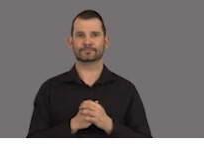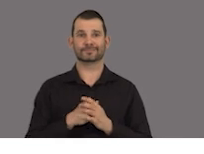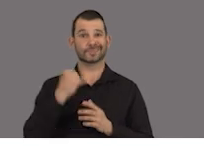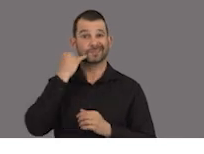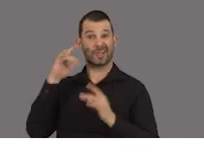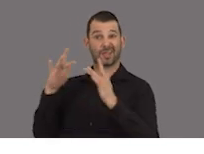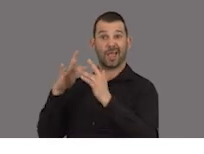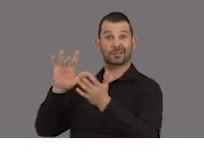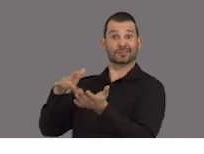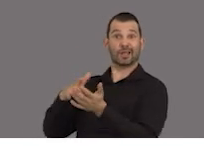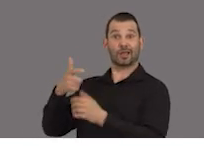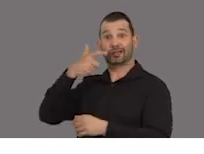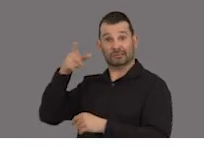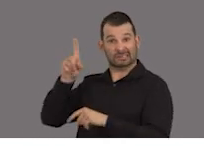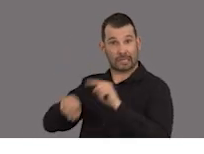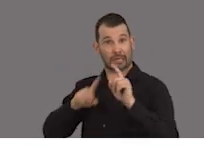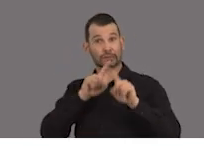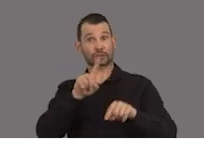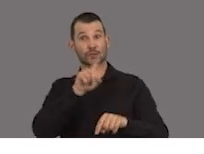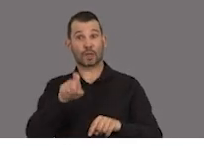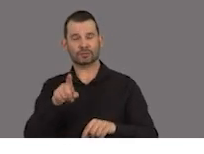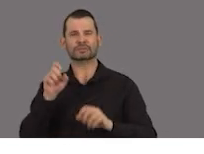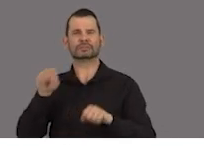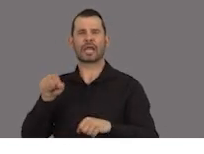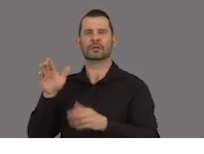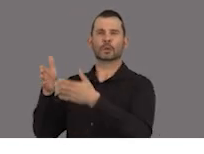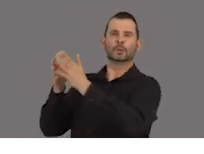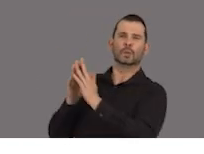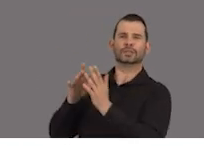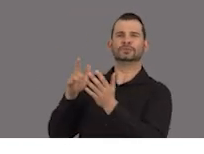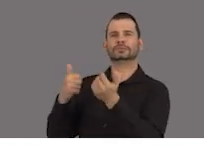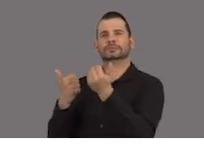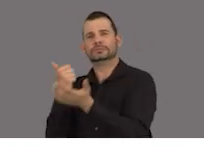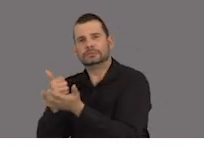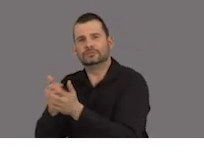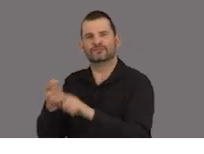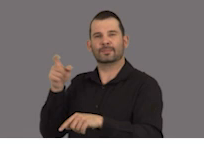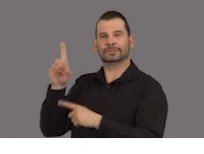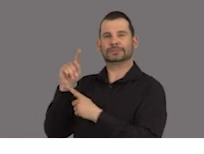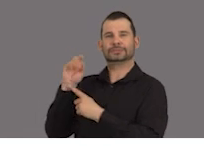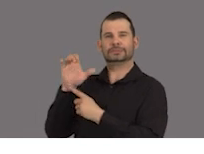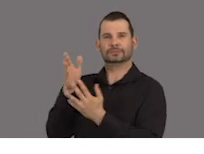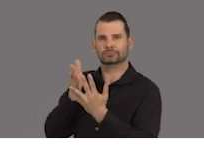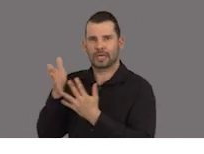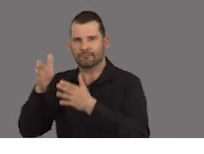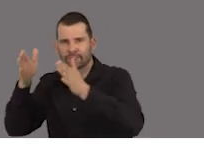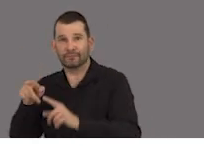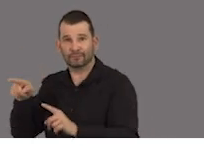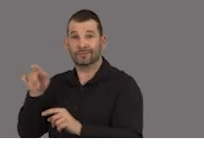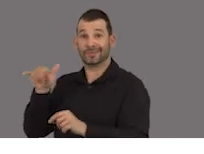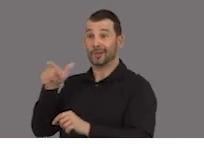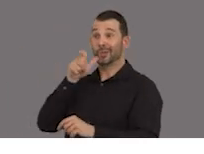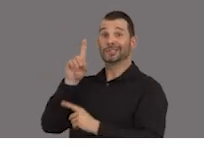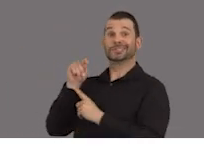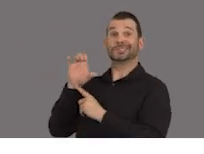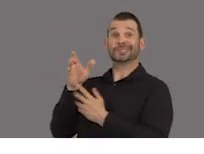If a contact center agent can't answer a question, they can request assistance from a DTC